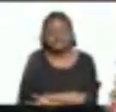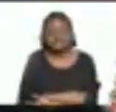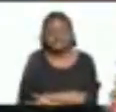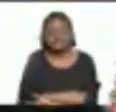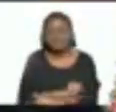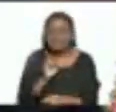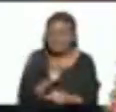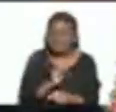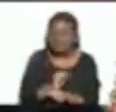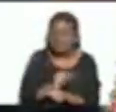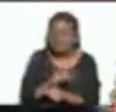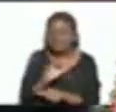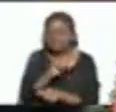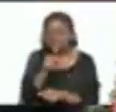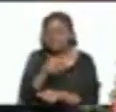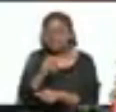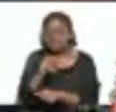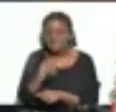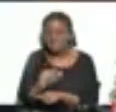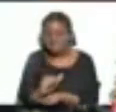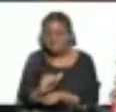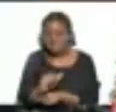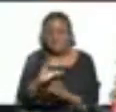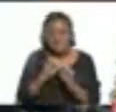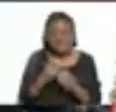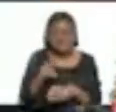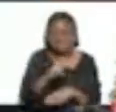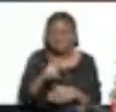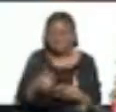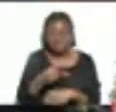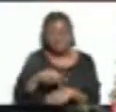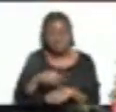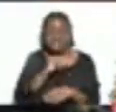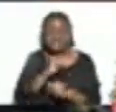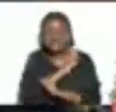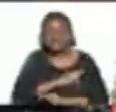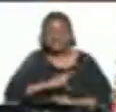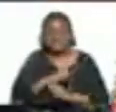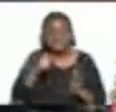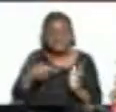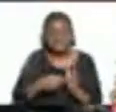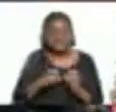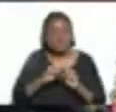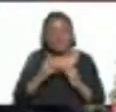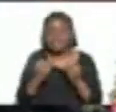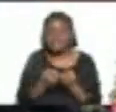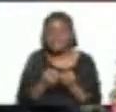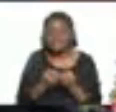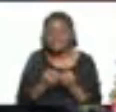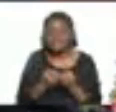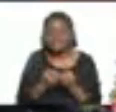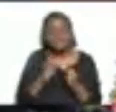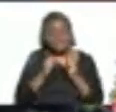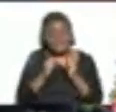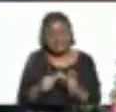The effort of Zonta Club of New Providence is appreciated as this organization